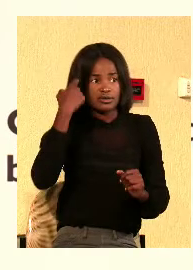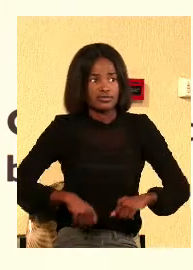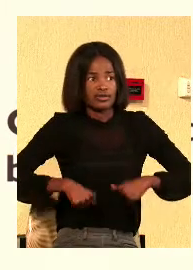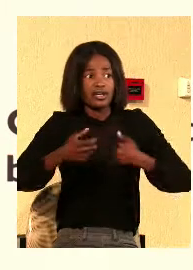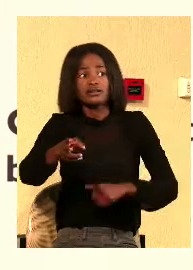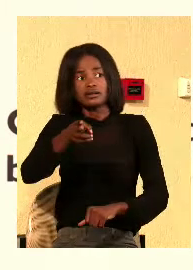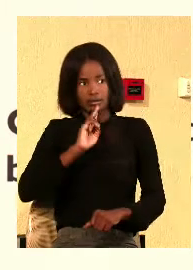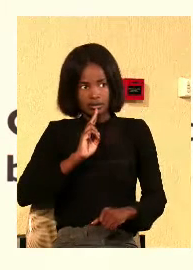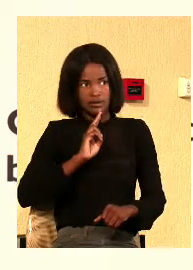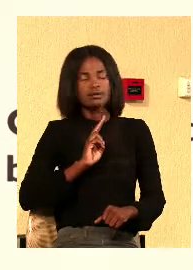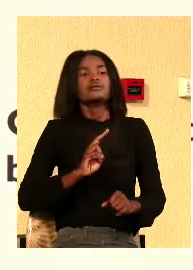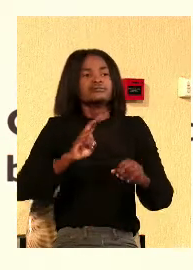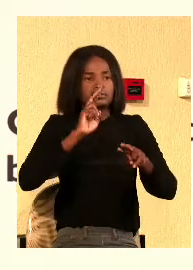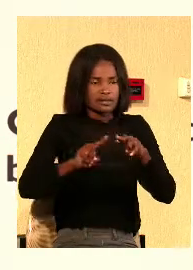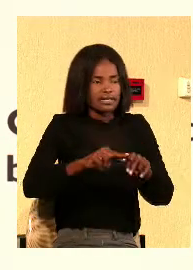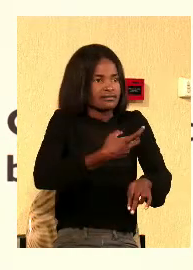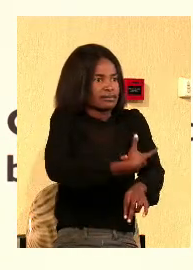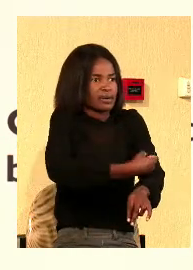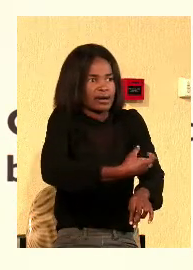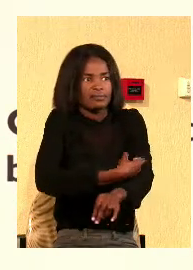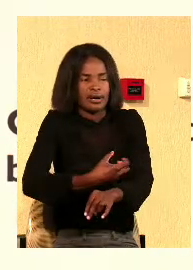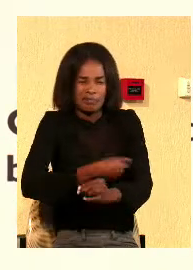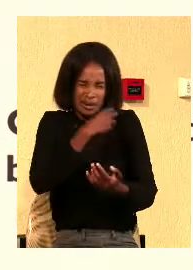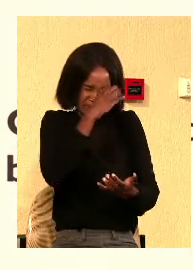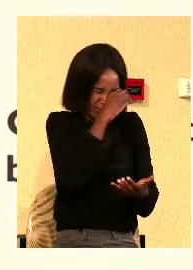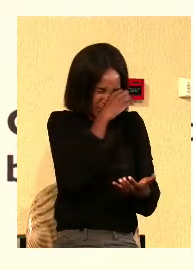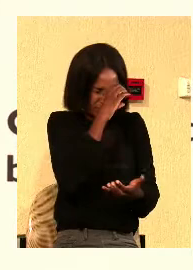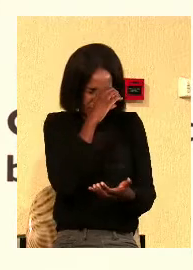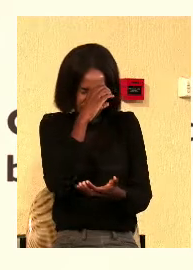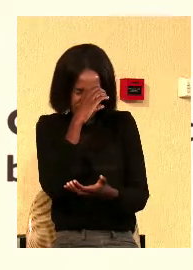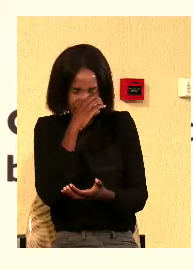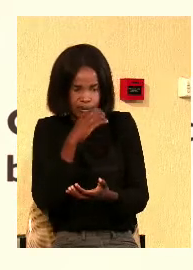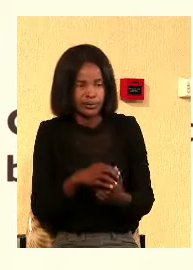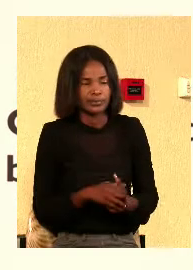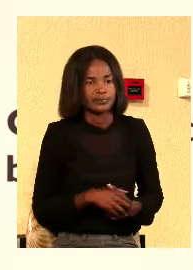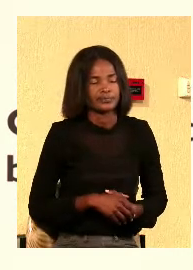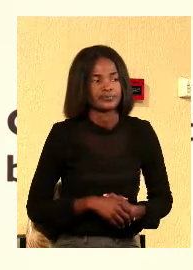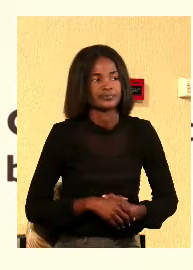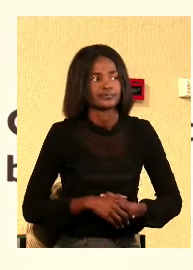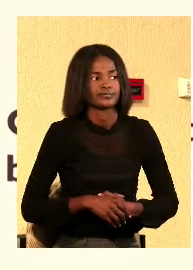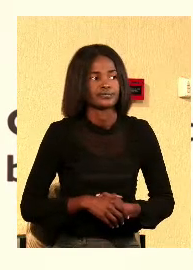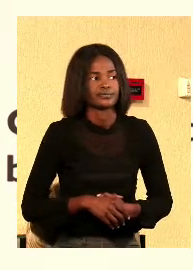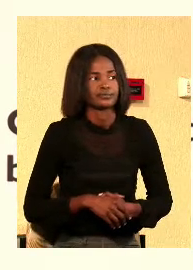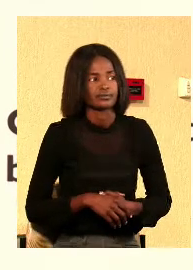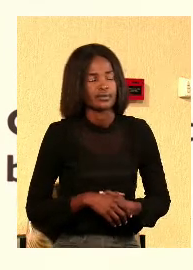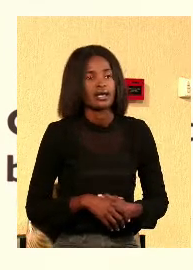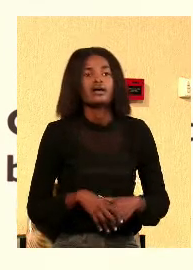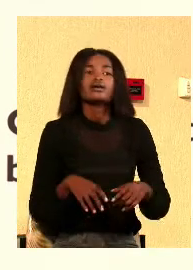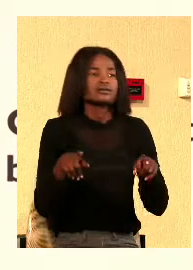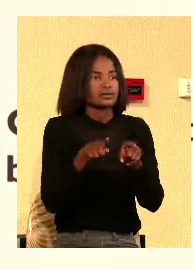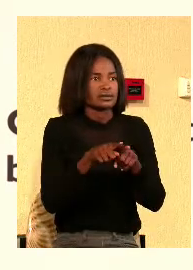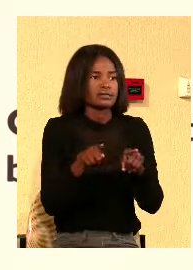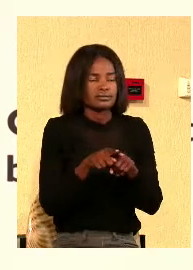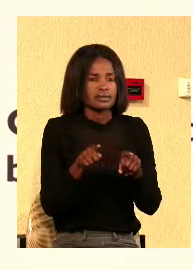are guided by the Ministry of Health as to where the test is demanded the most. So this is more or less how we